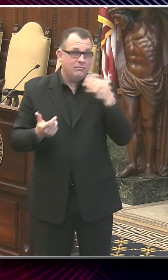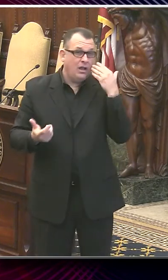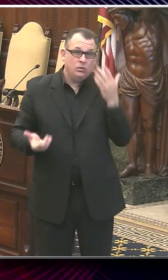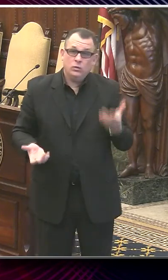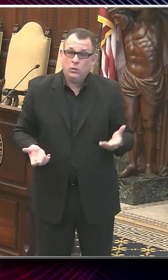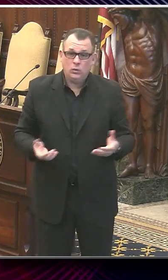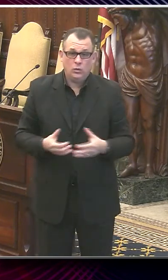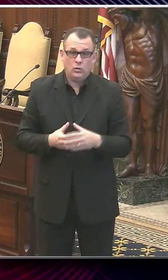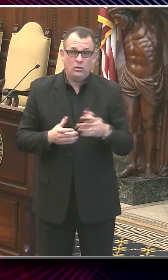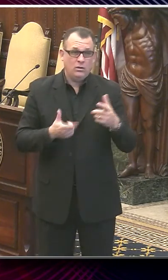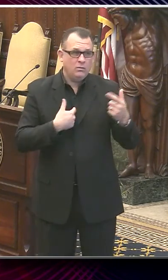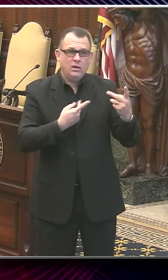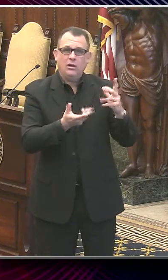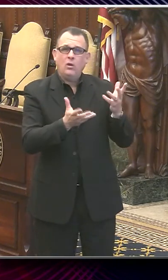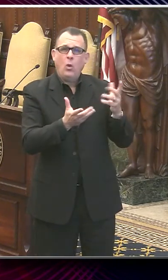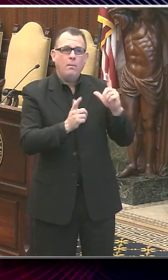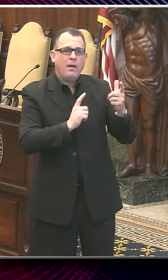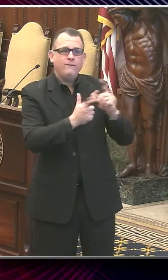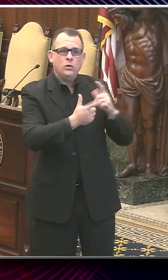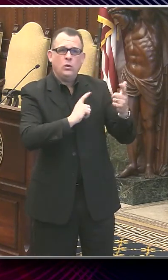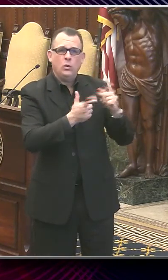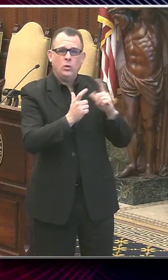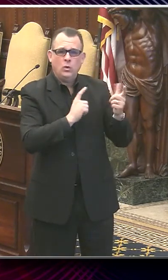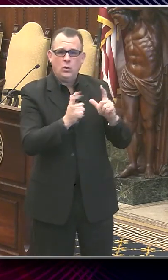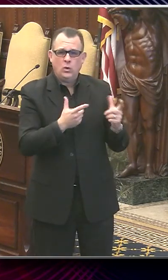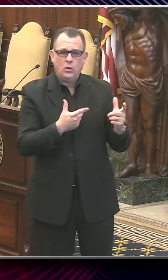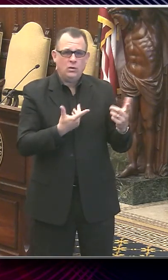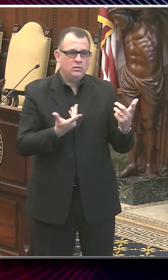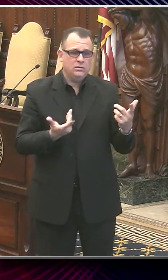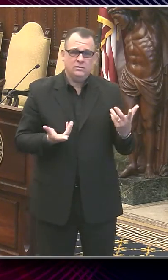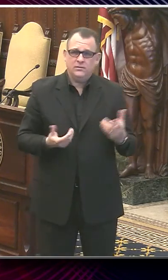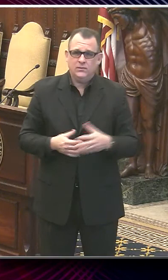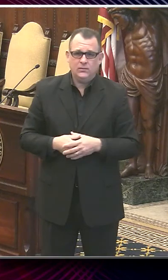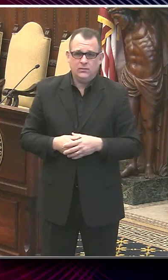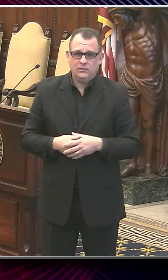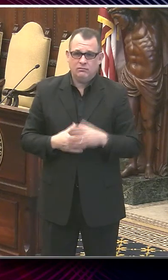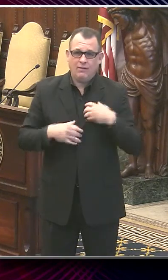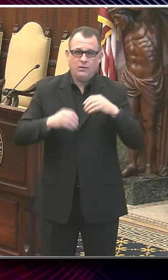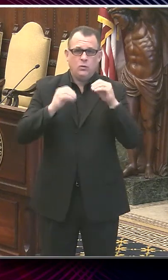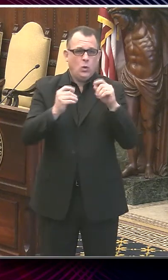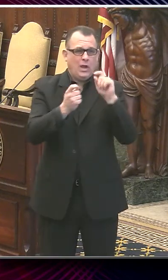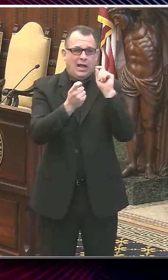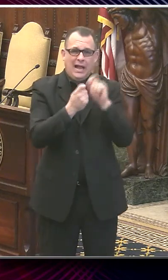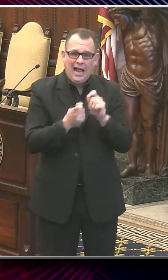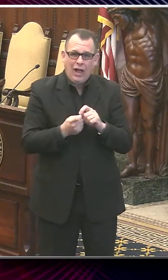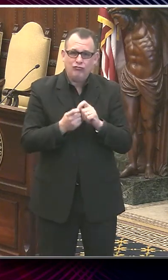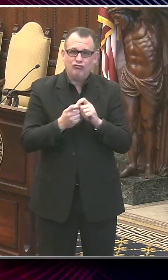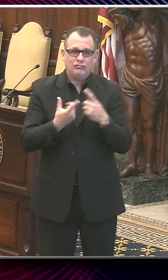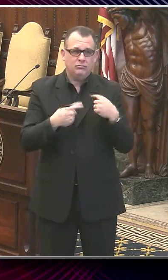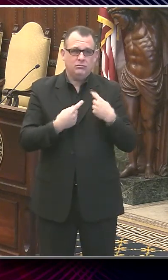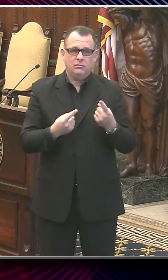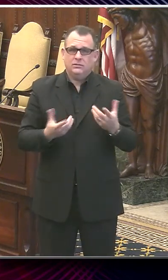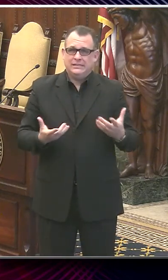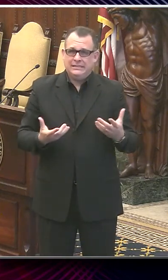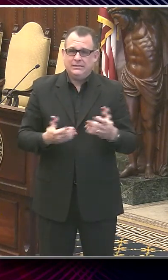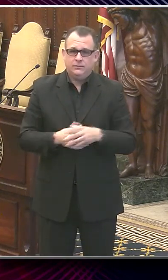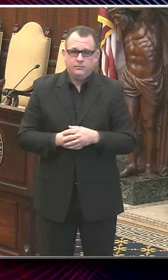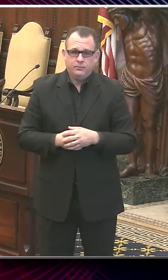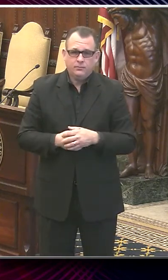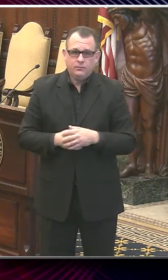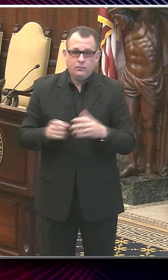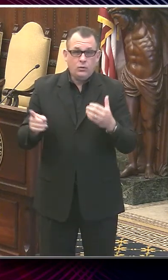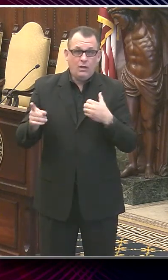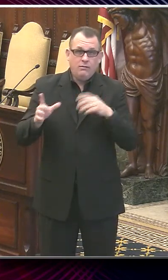forth between the city and those organizations. Got it. And last thing, do you have an